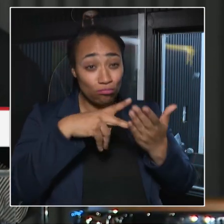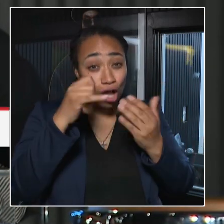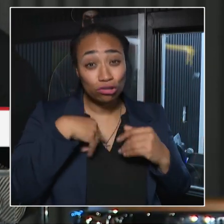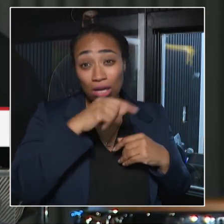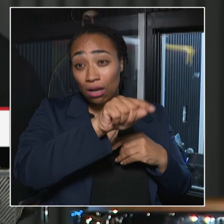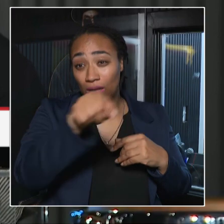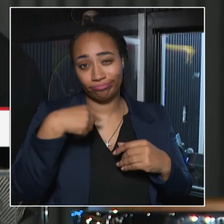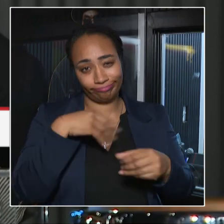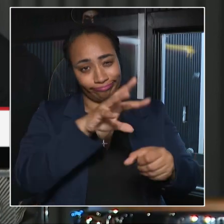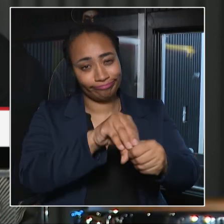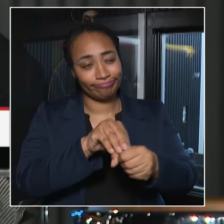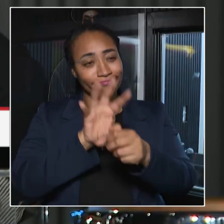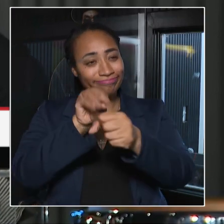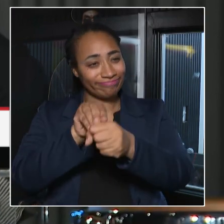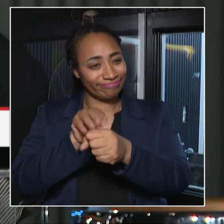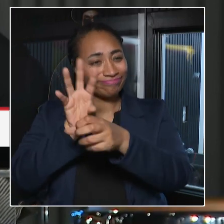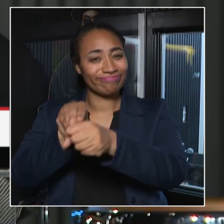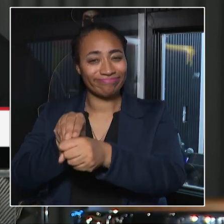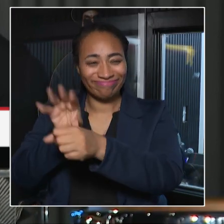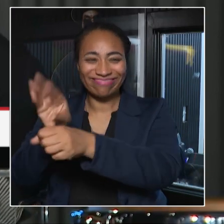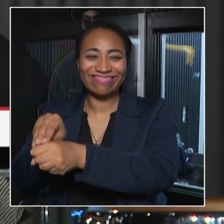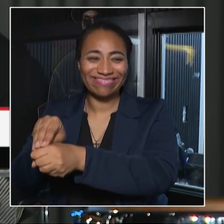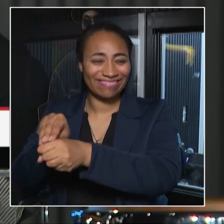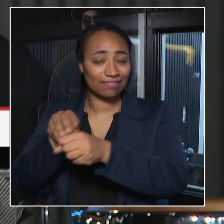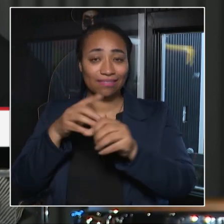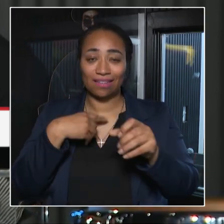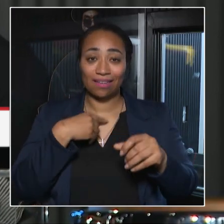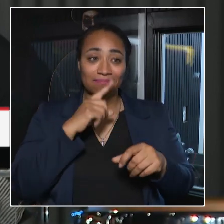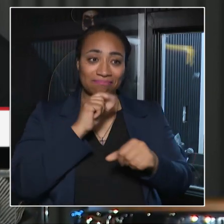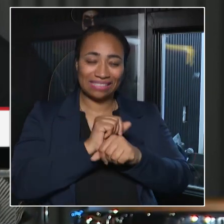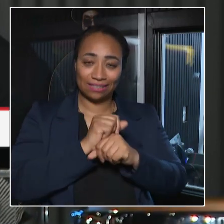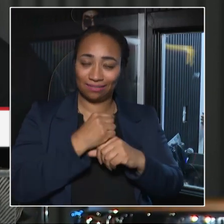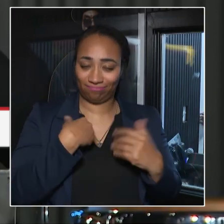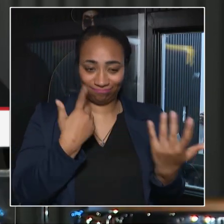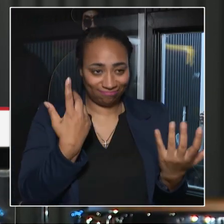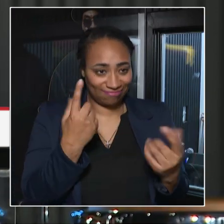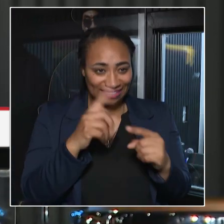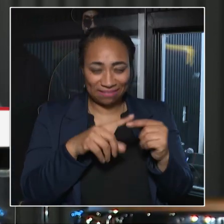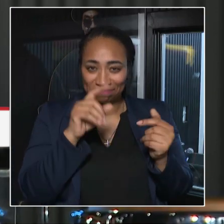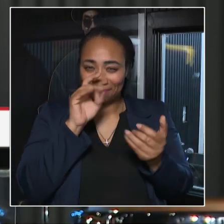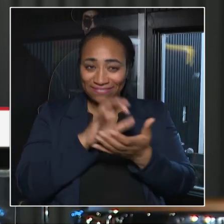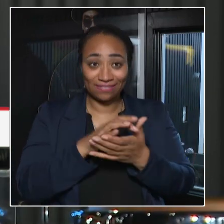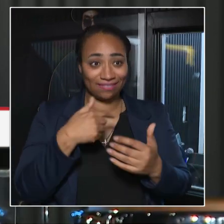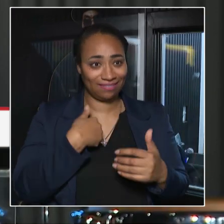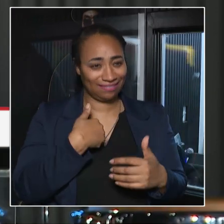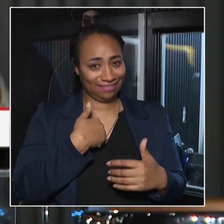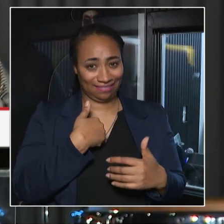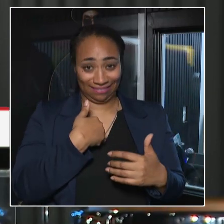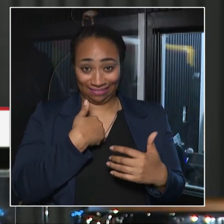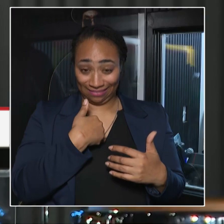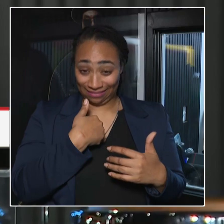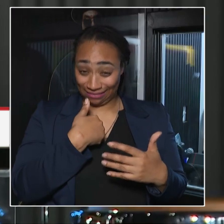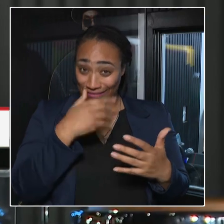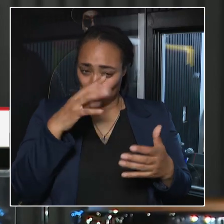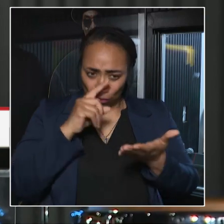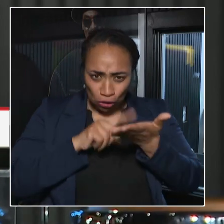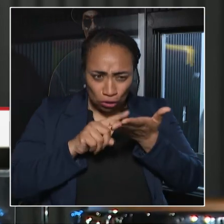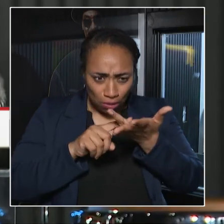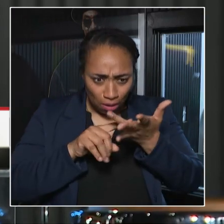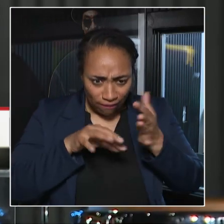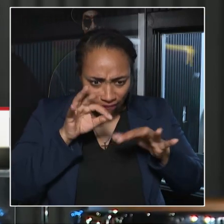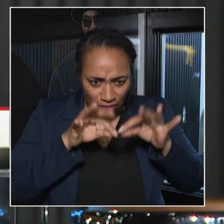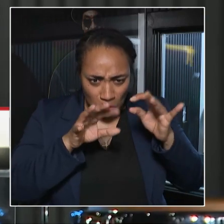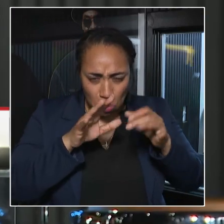almost can't breathe how oppressive it is becoming right now, where people are being afraid to say that they are anything but a